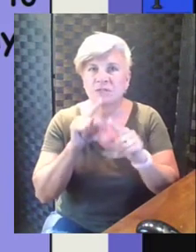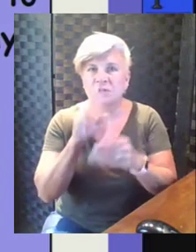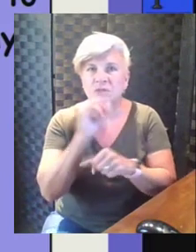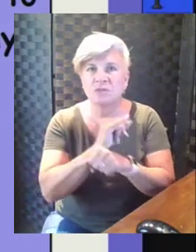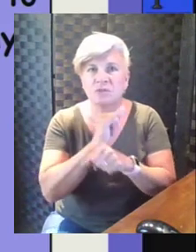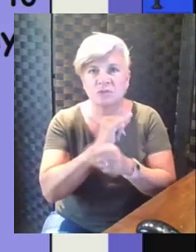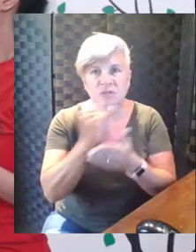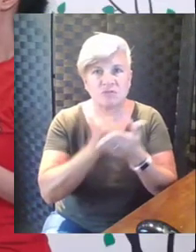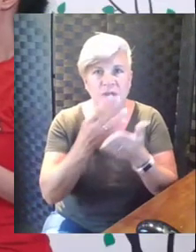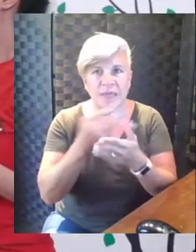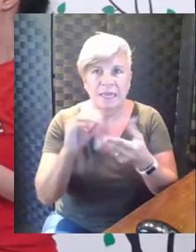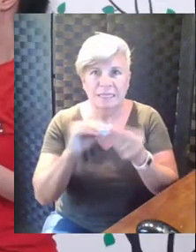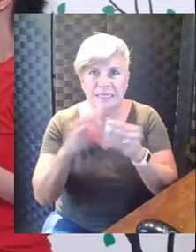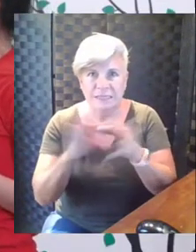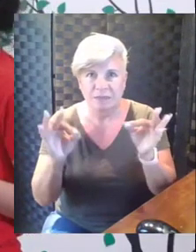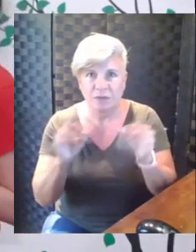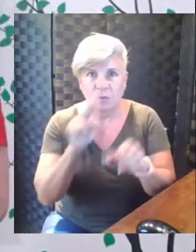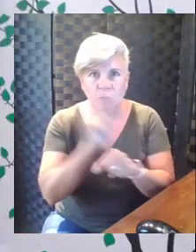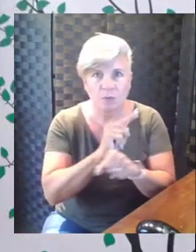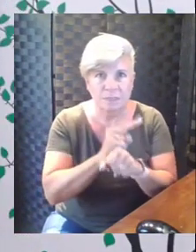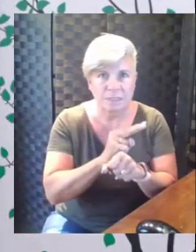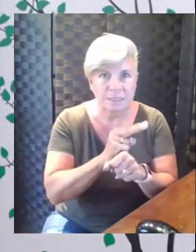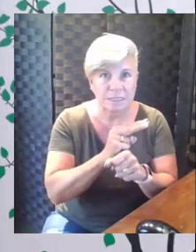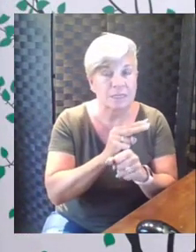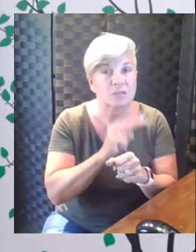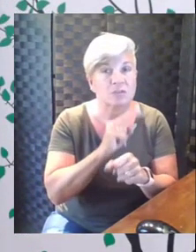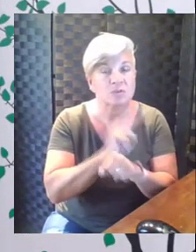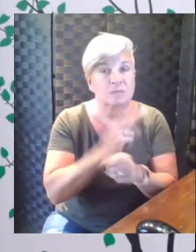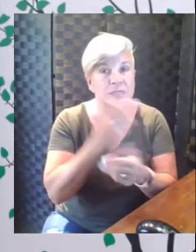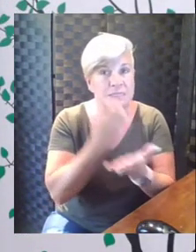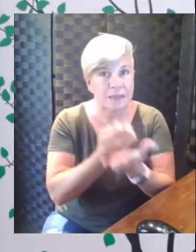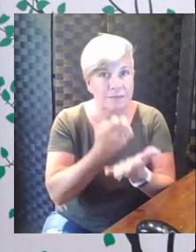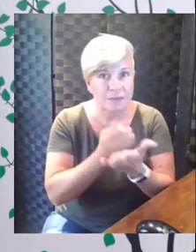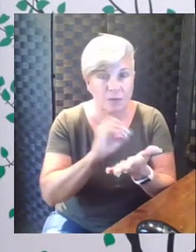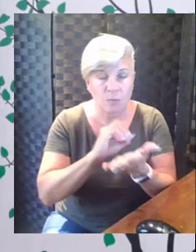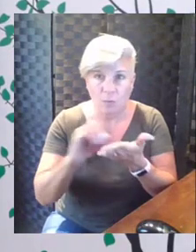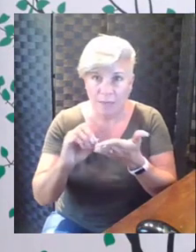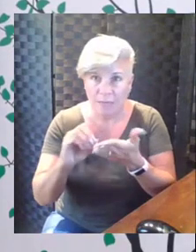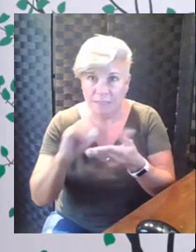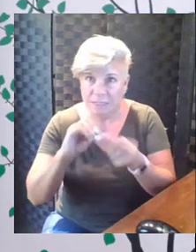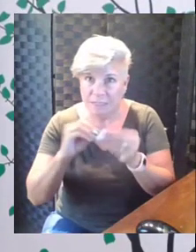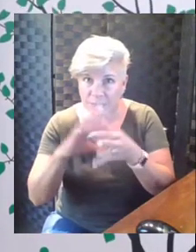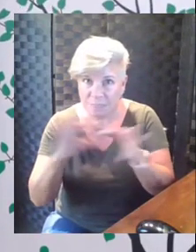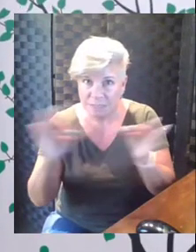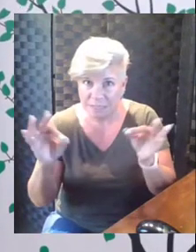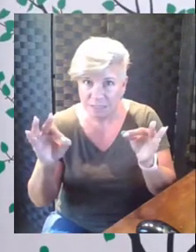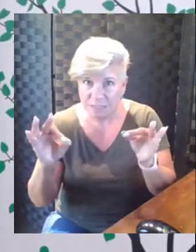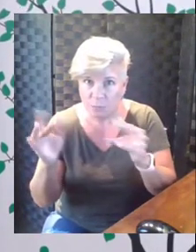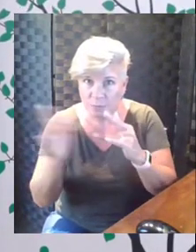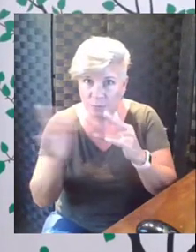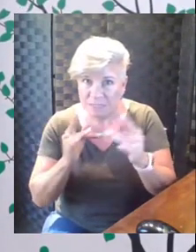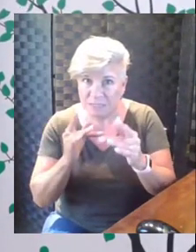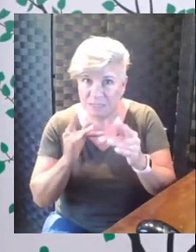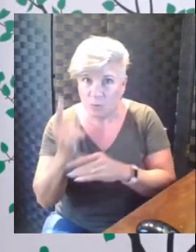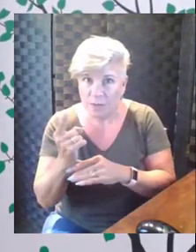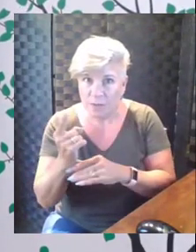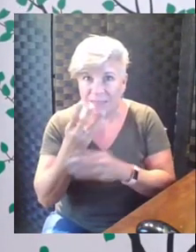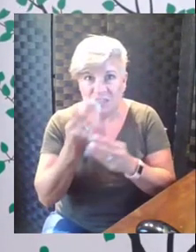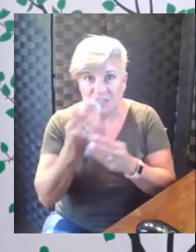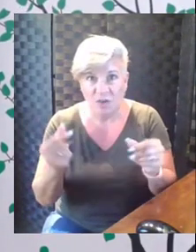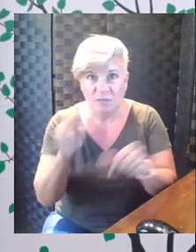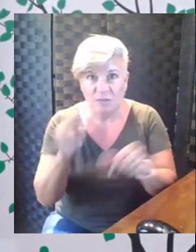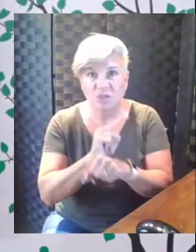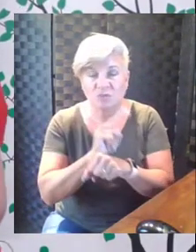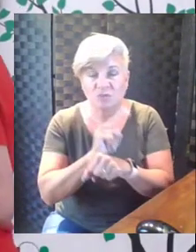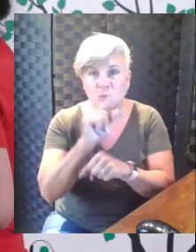and equations. We're going to work on giving evidence, writing an equation with a missing part, and then solving that problem using